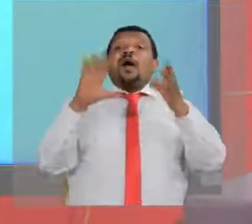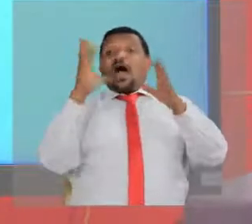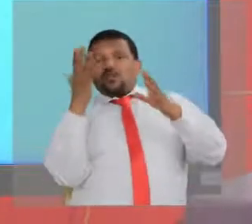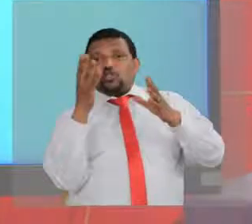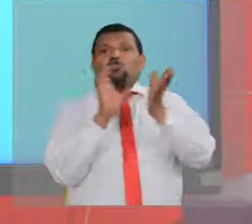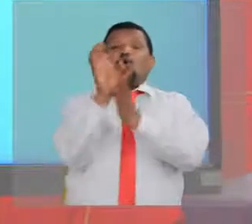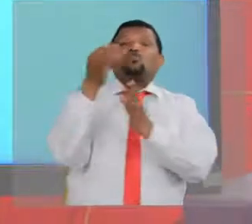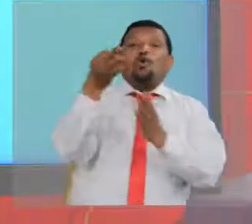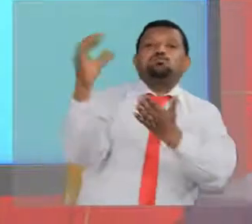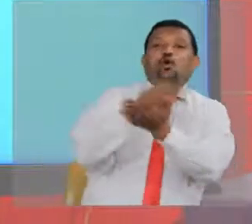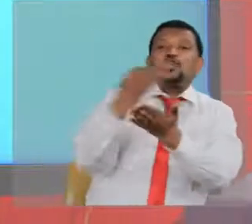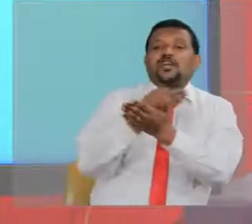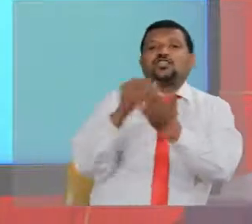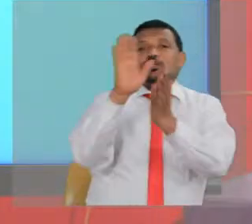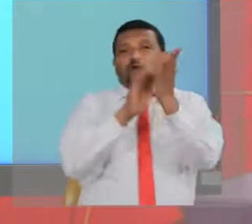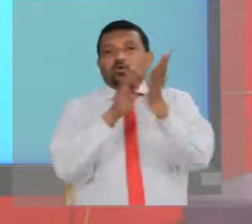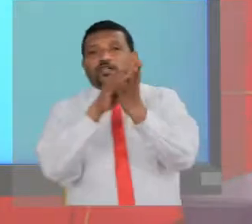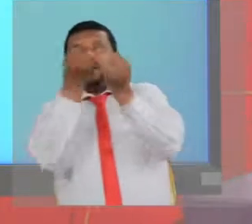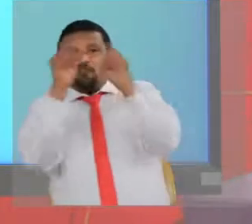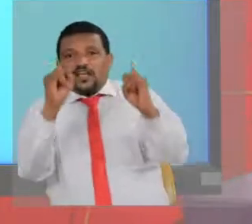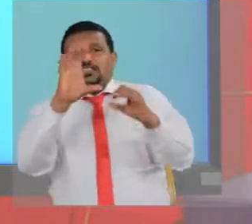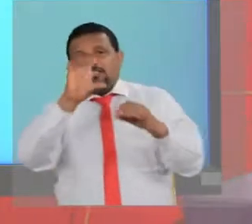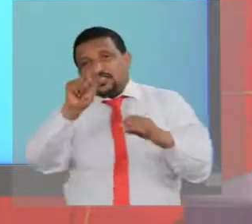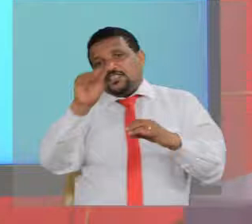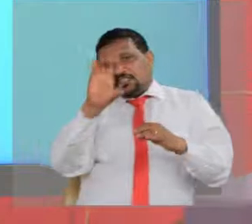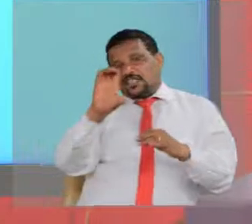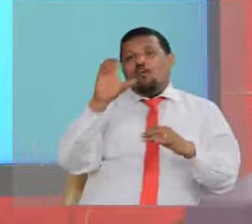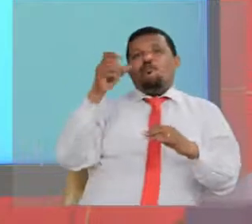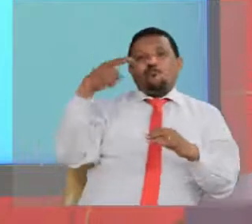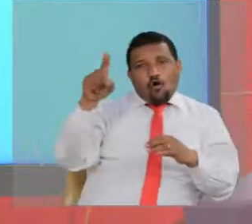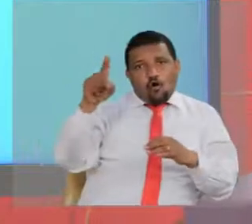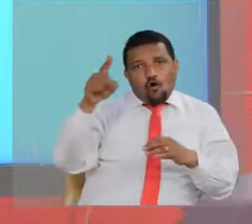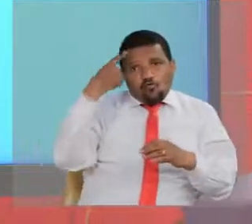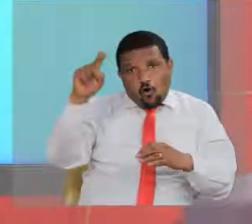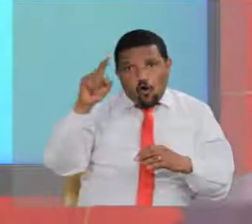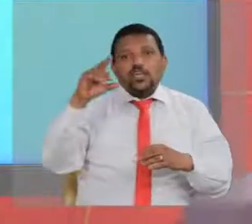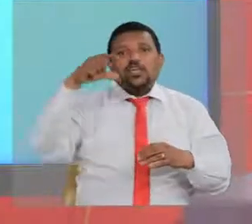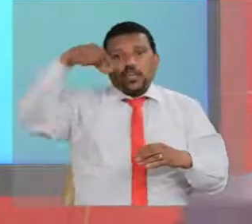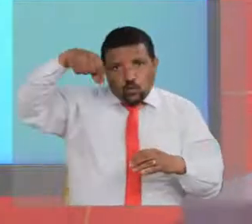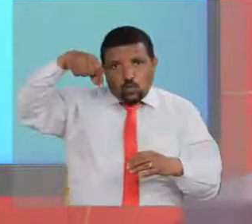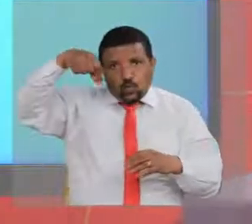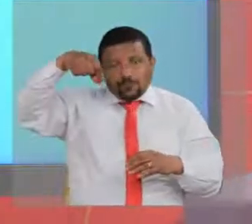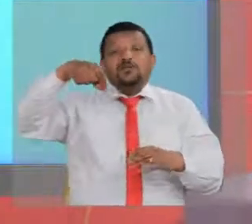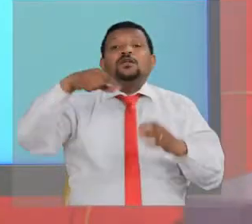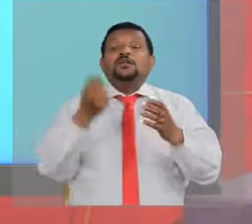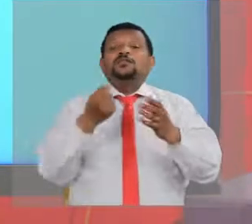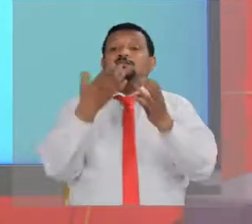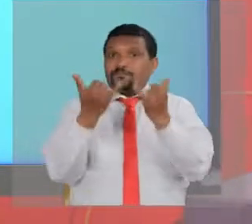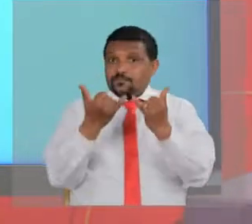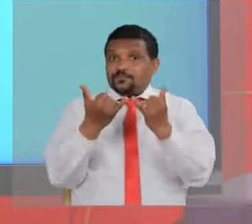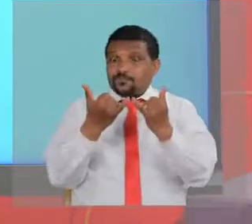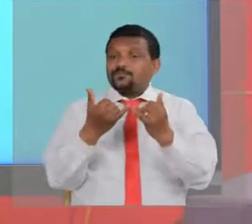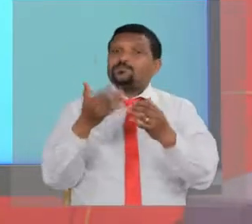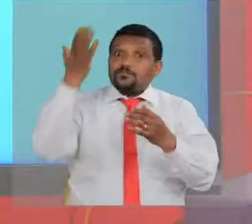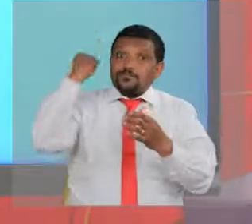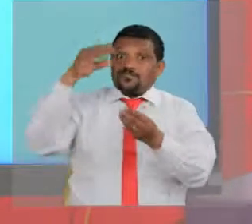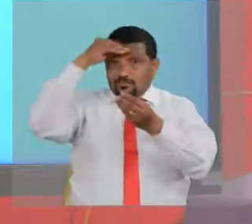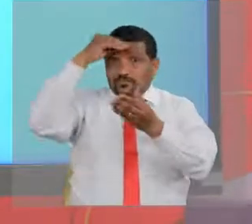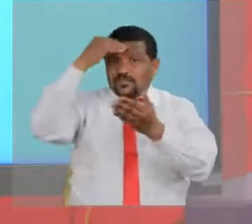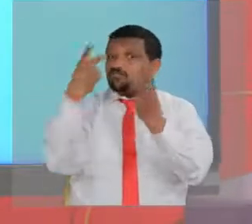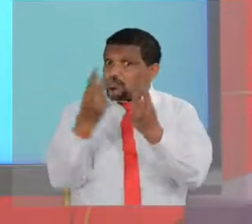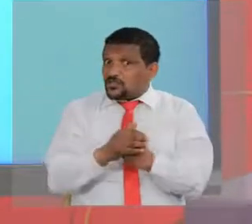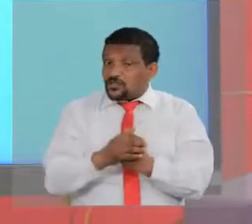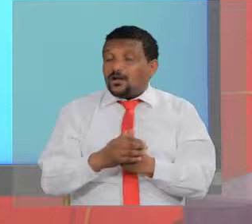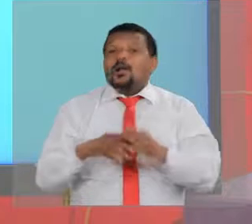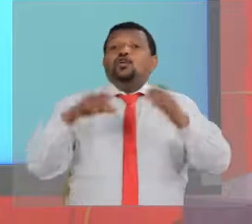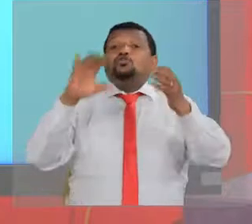of production is calculated by dividing TC for Q, and in the previous lessons we saw that the total